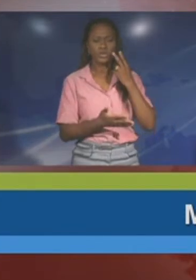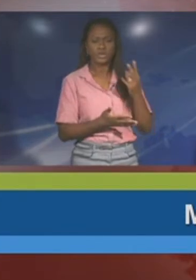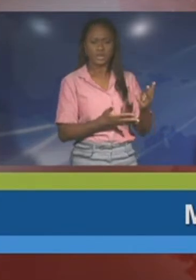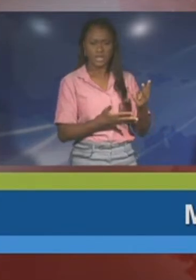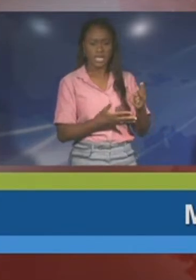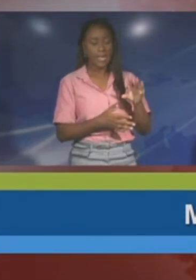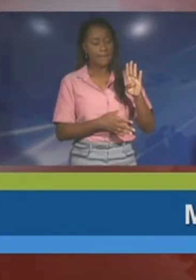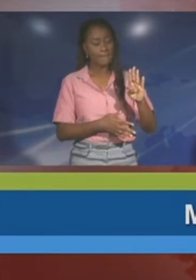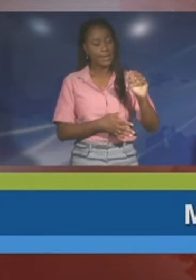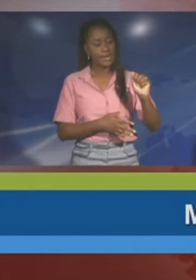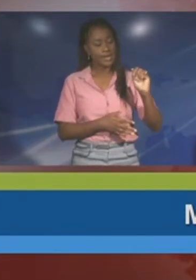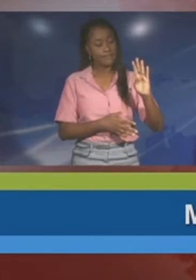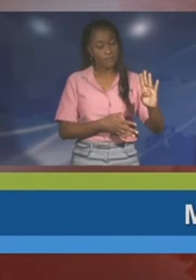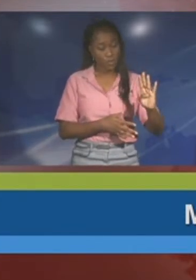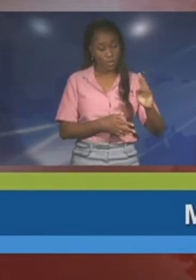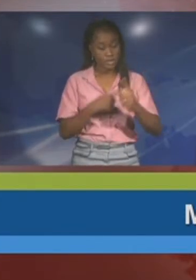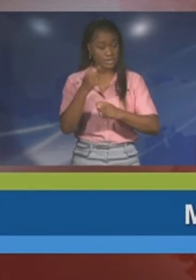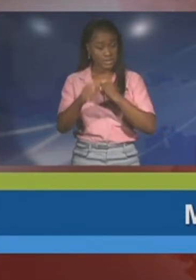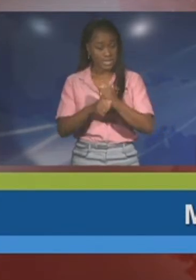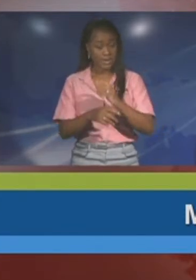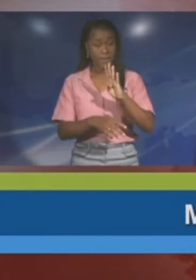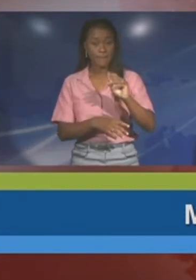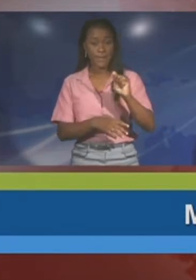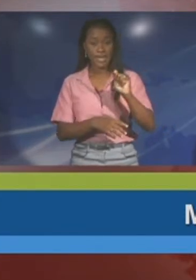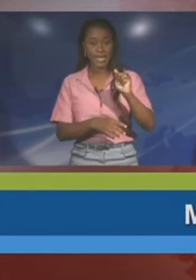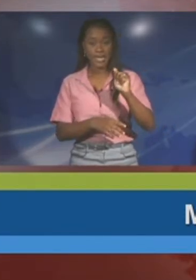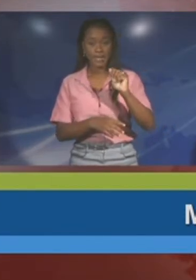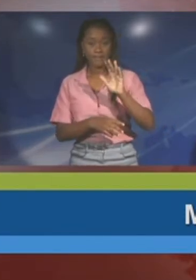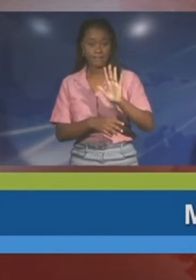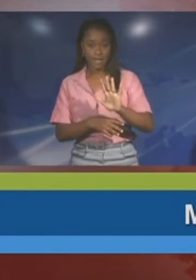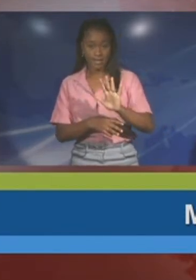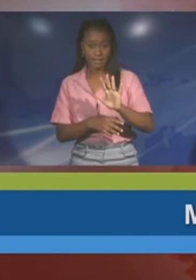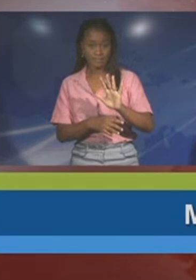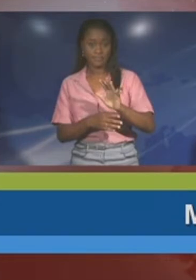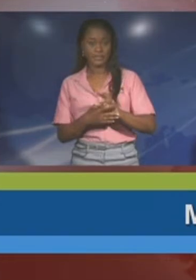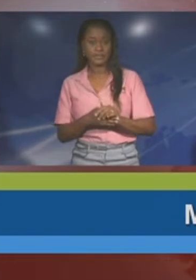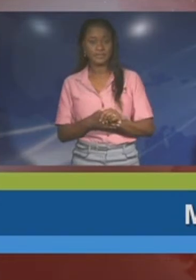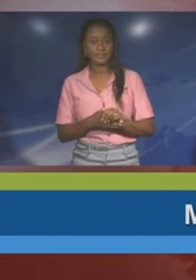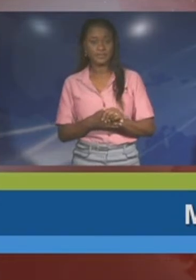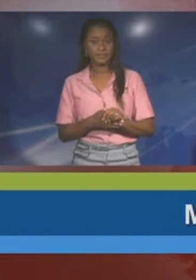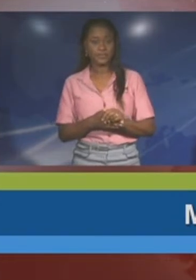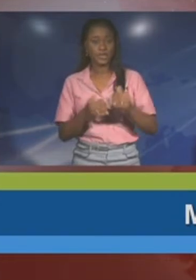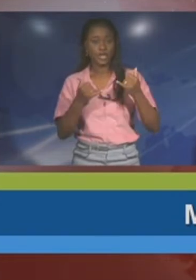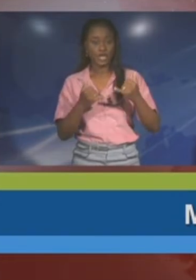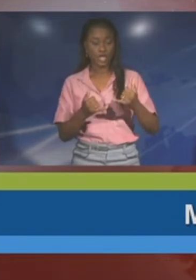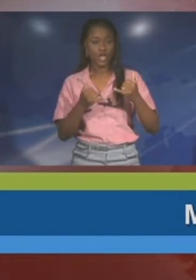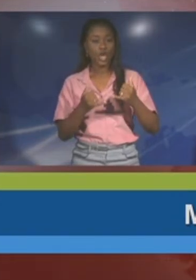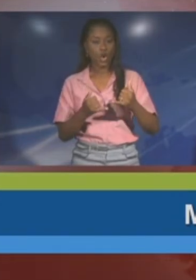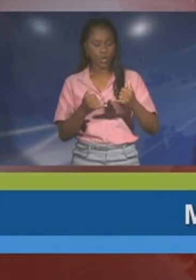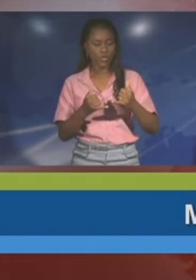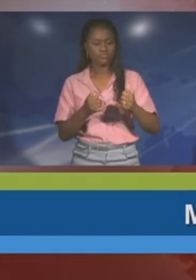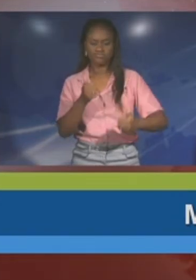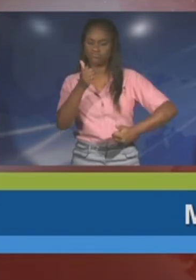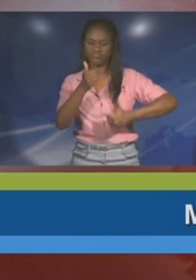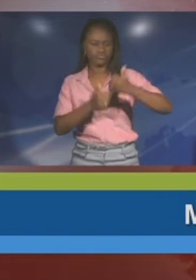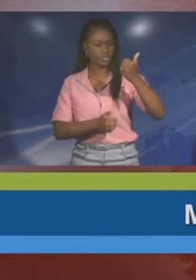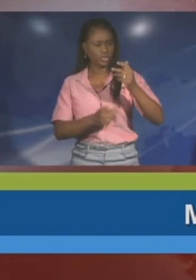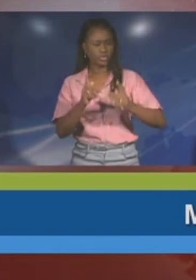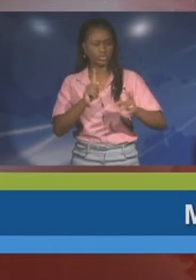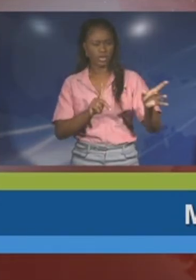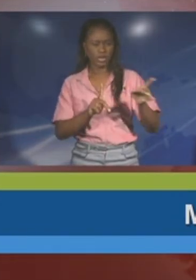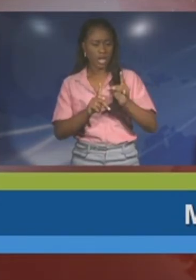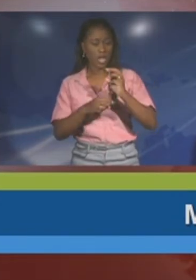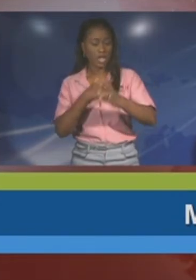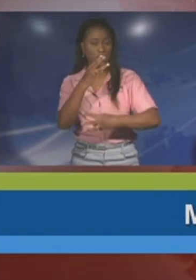that BA4 and BA5, if you could go forward with the next slide, BA4 and BA5 have now become the dominant variants across most regions of the